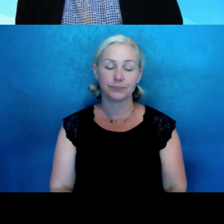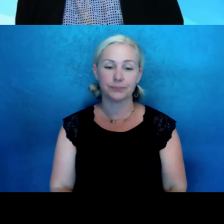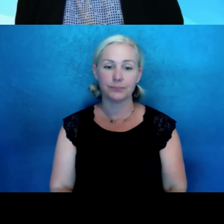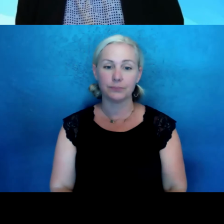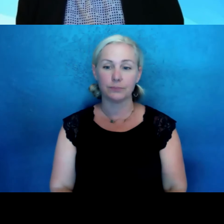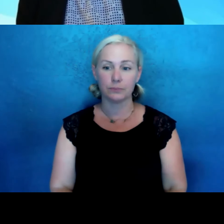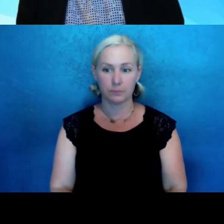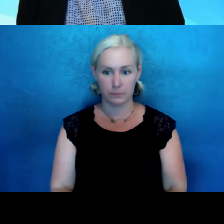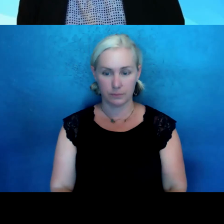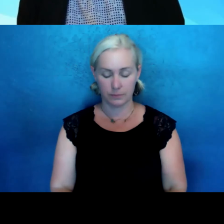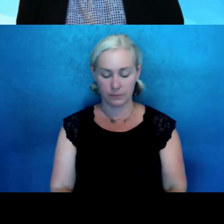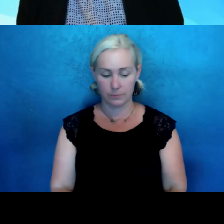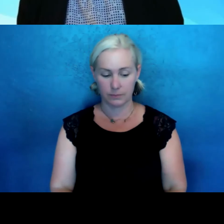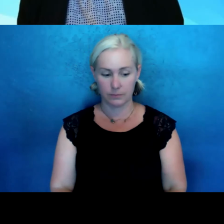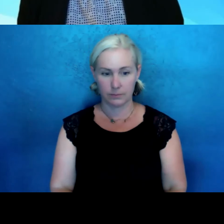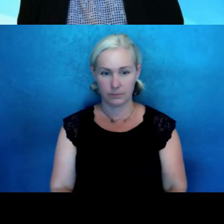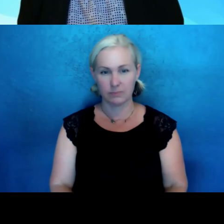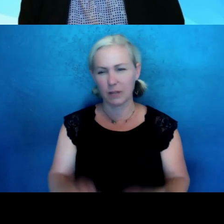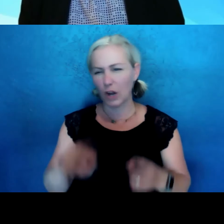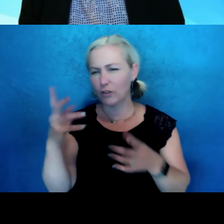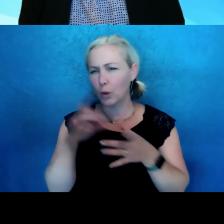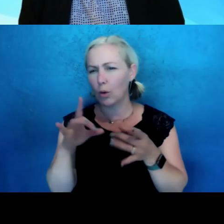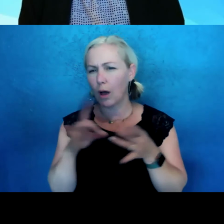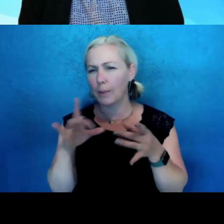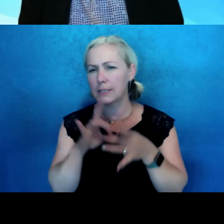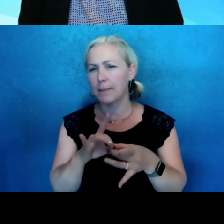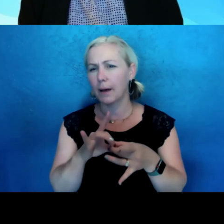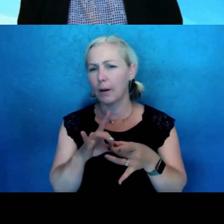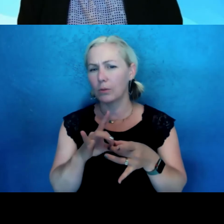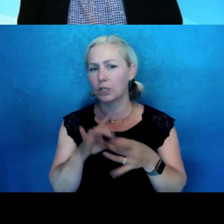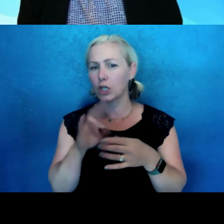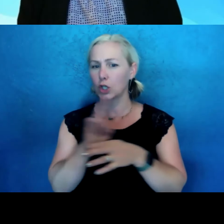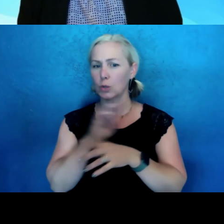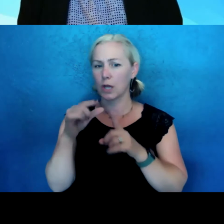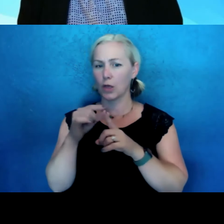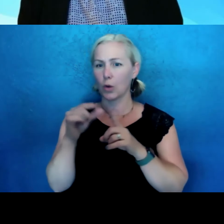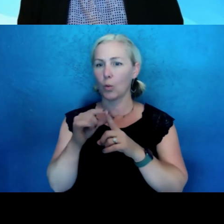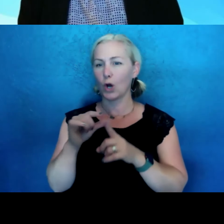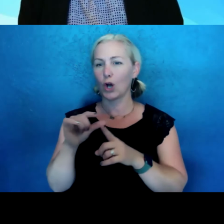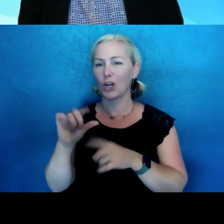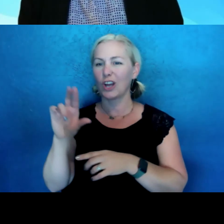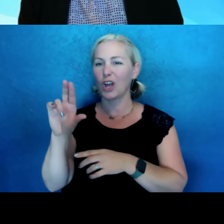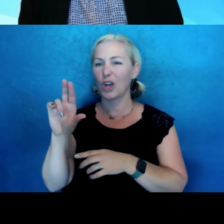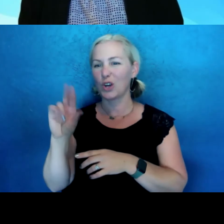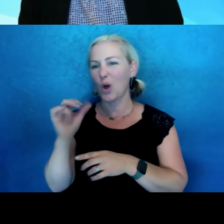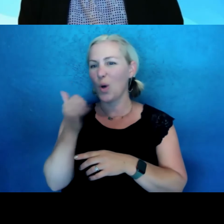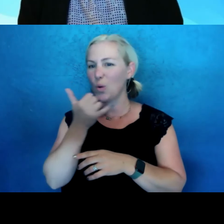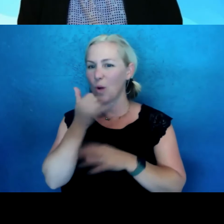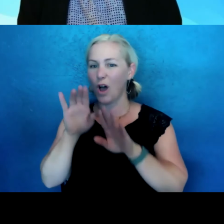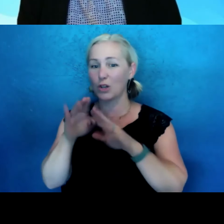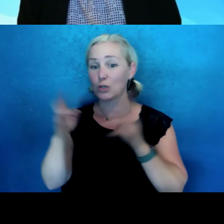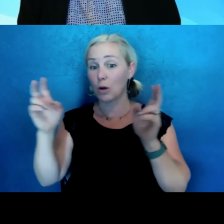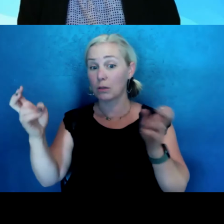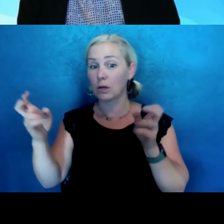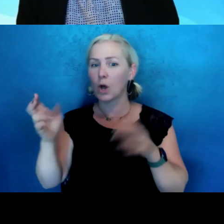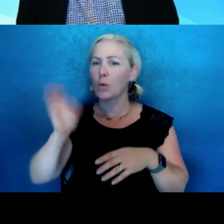Great. I see there's a few comments about using the word no wrong door. So one from Maggie Kraft is, we used to say